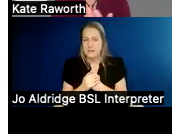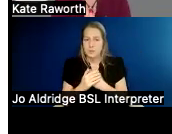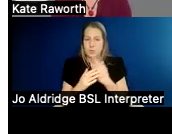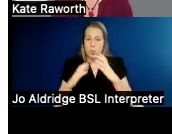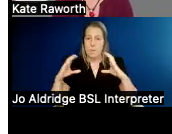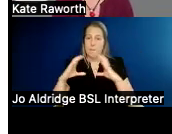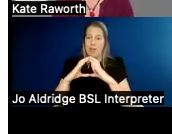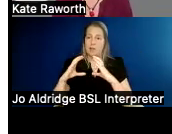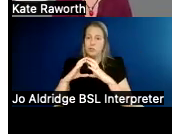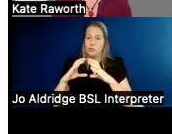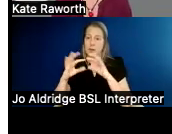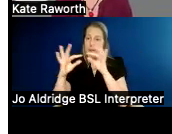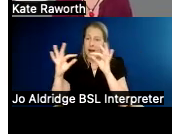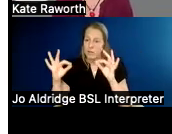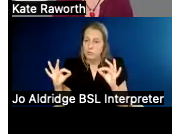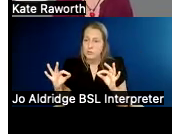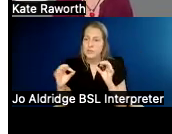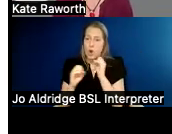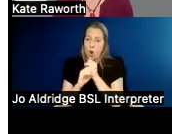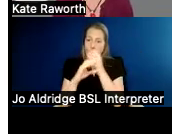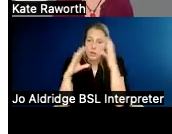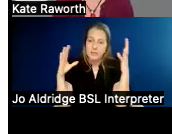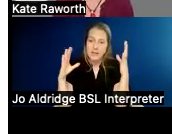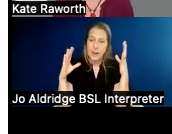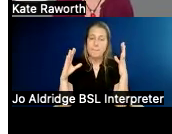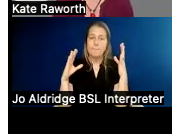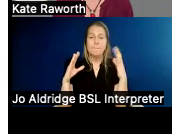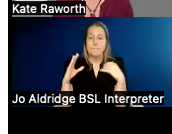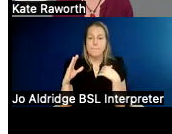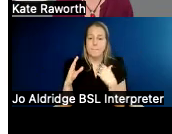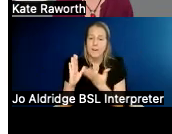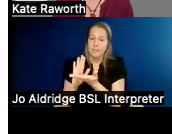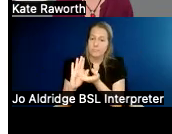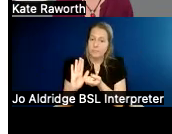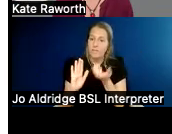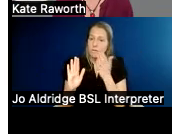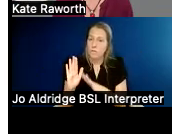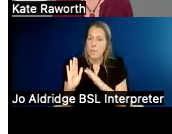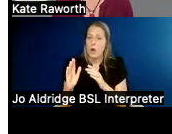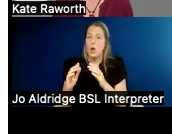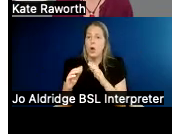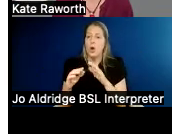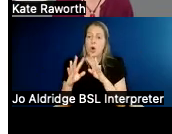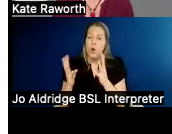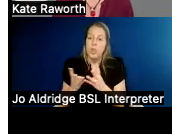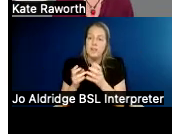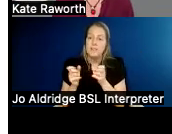and metrics that we drew on again came from the planetary boundaries update that was done by the Earth System scientists in